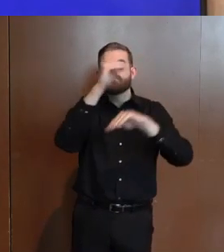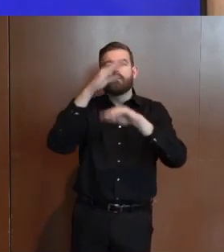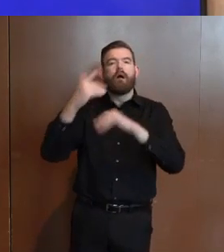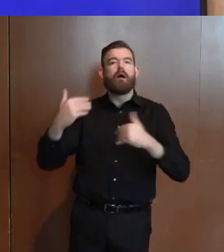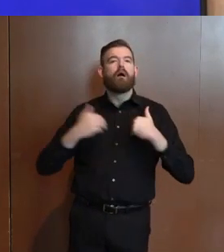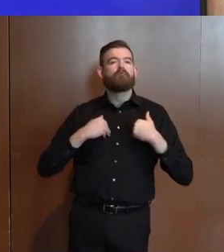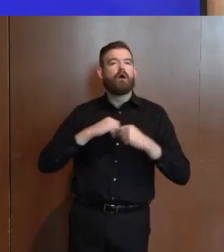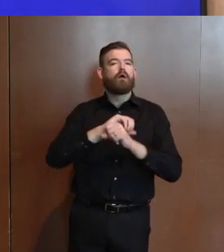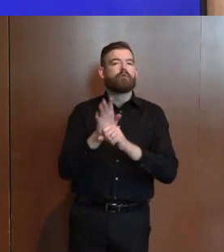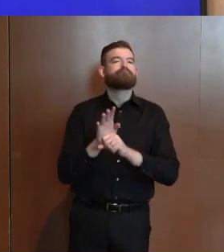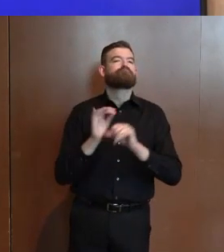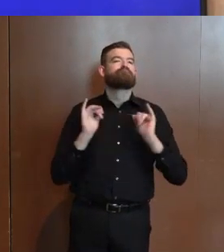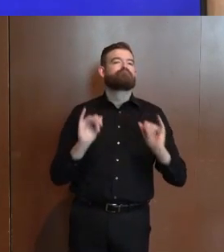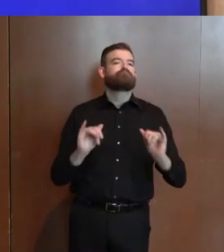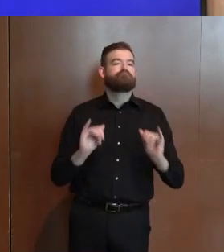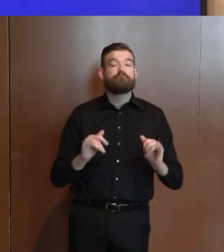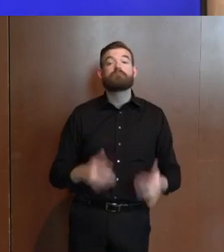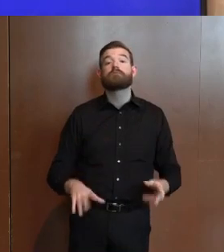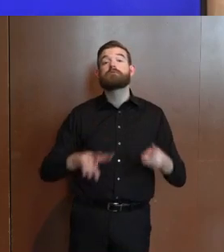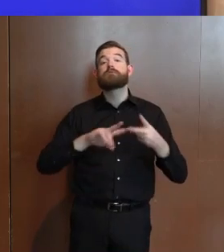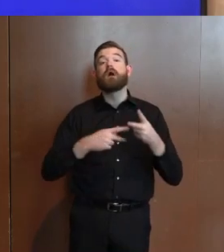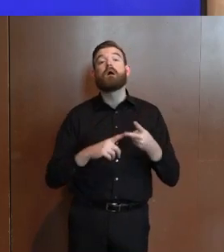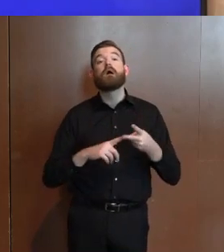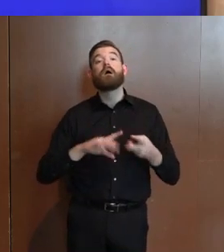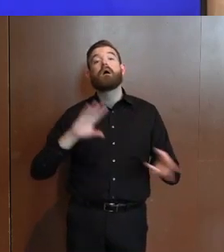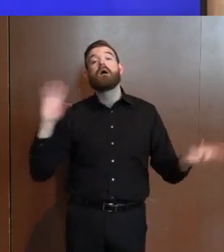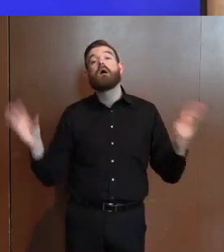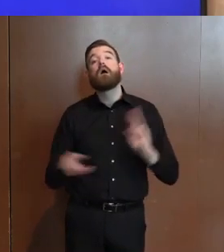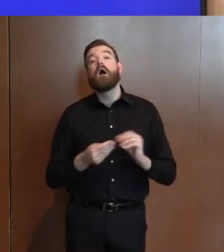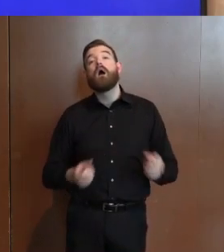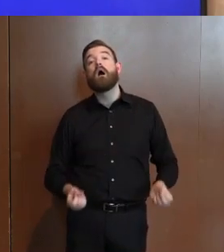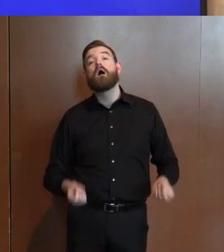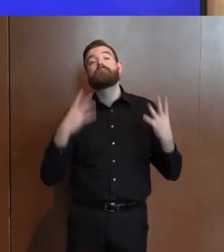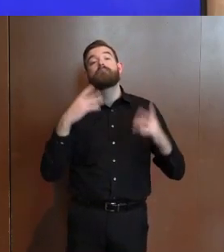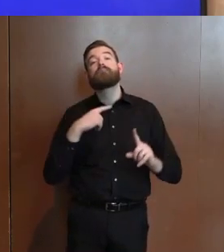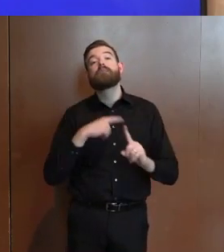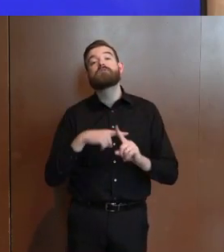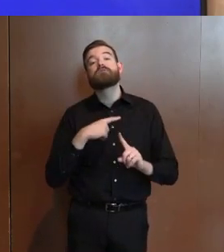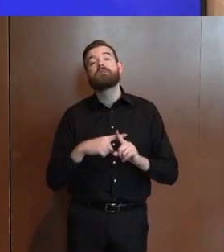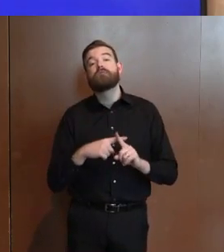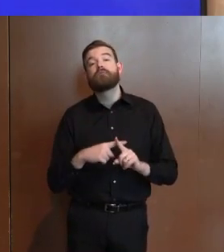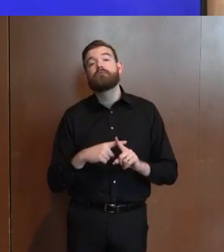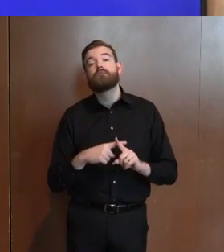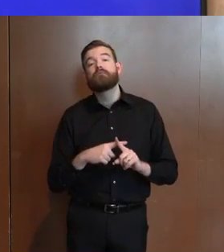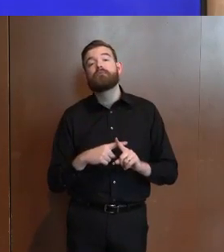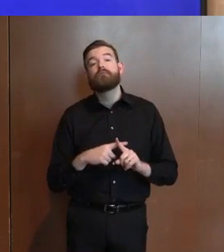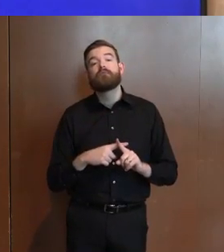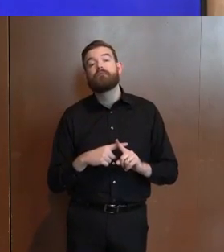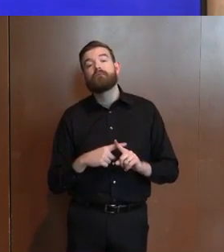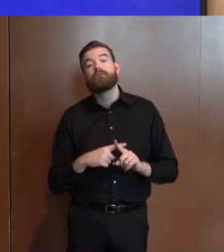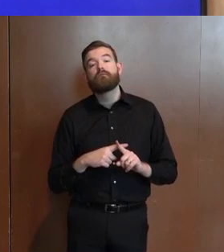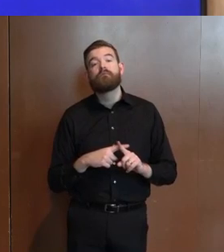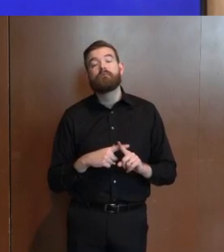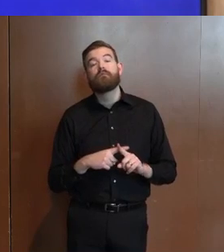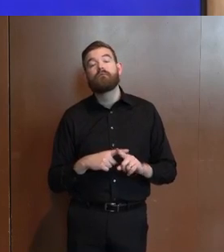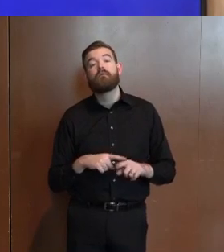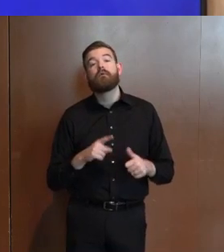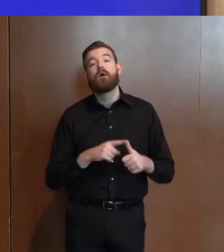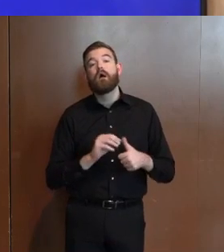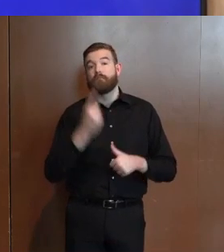Secondly, total cases. I usually give you the total cases by county in order. Number 1 continues to be